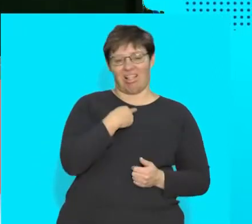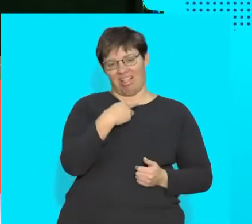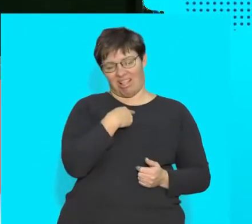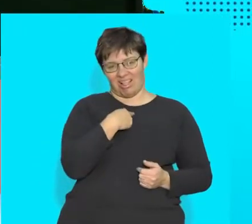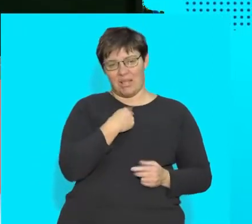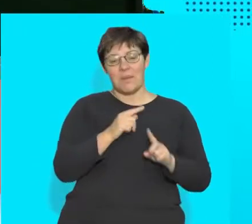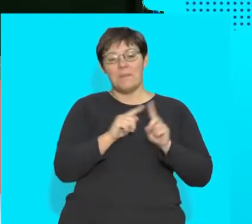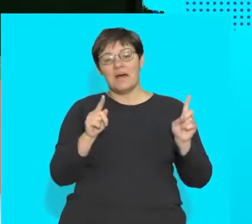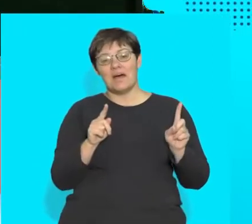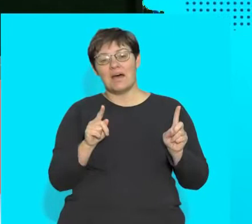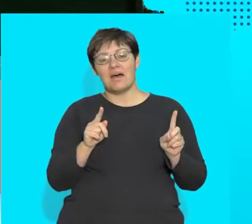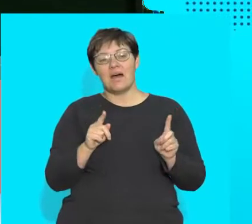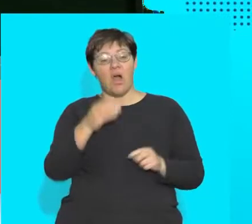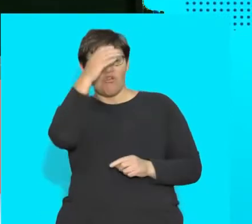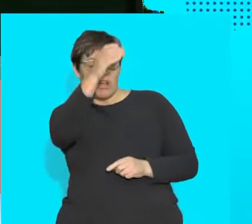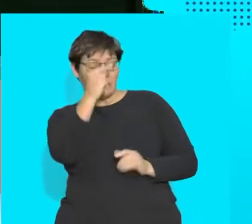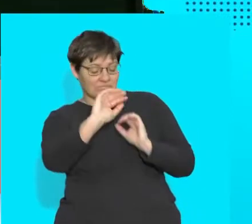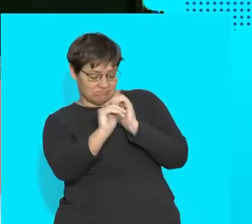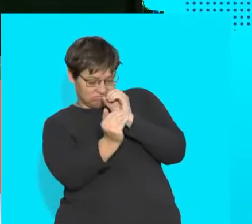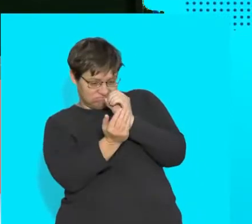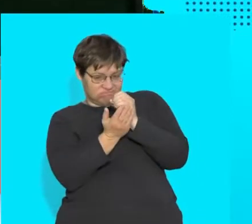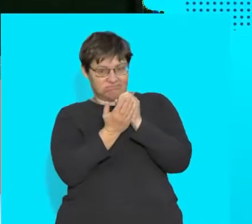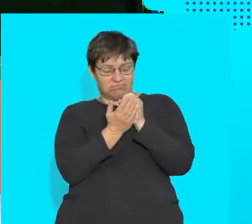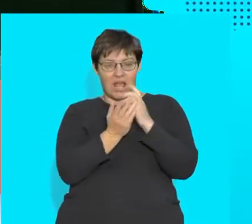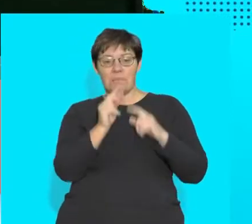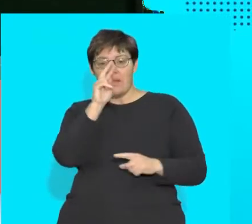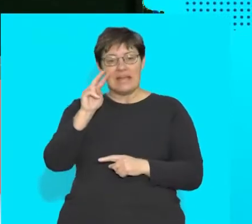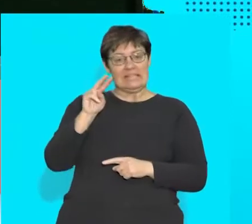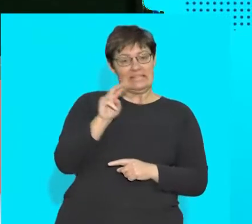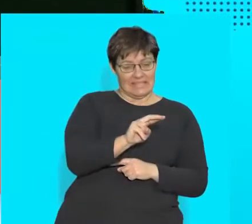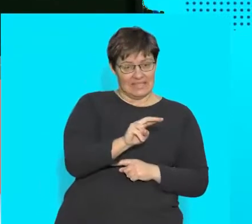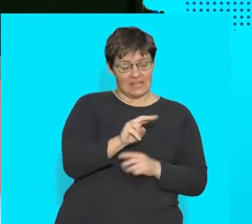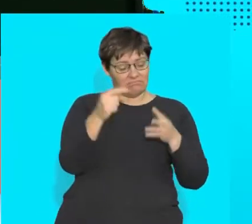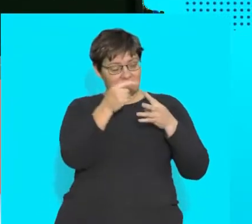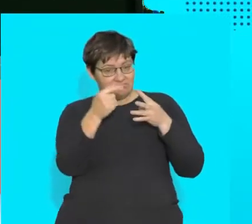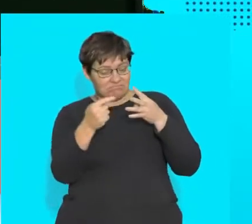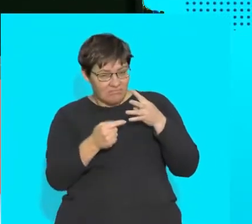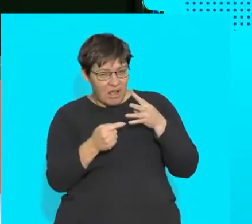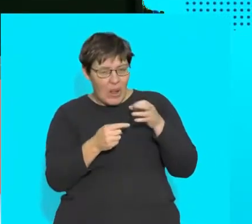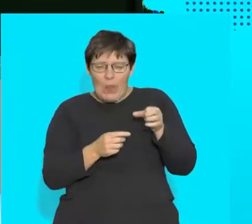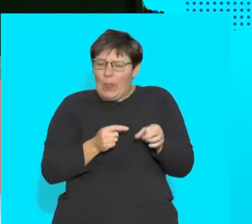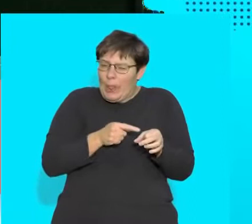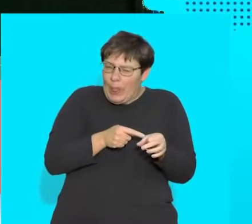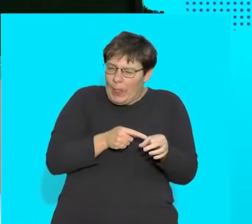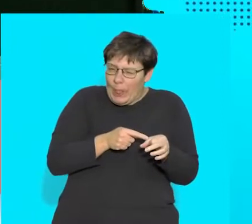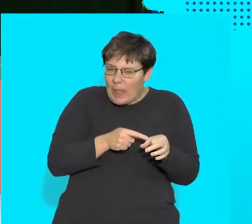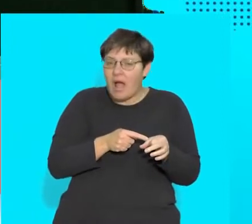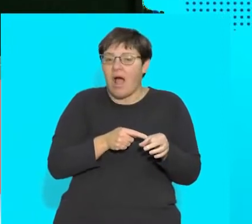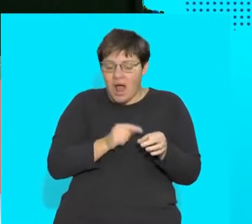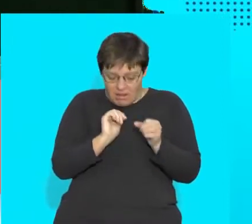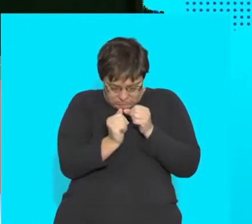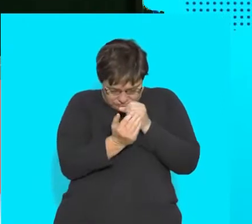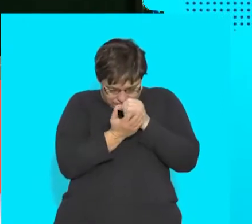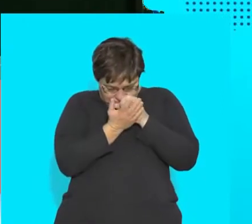it's unfortunate, but the whole concept of a microscope is that I can see something that's really small, I